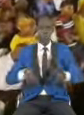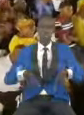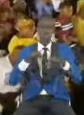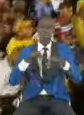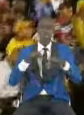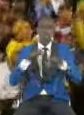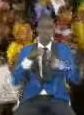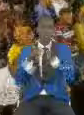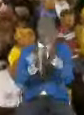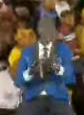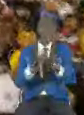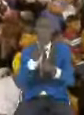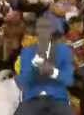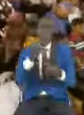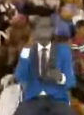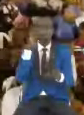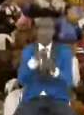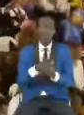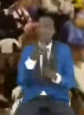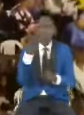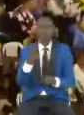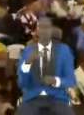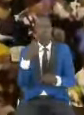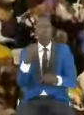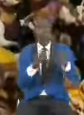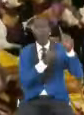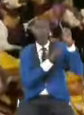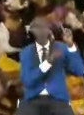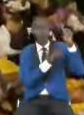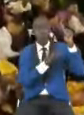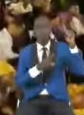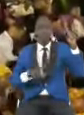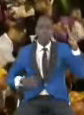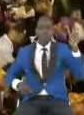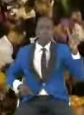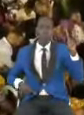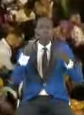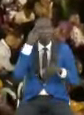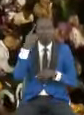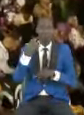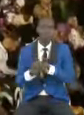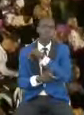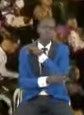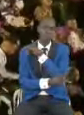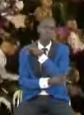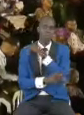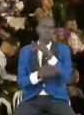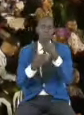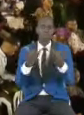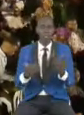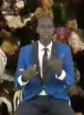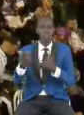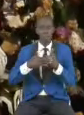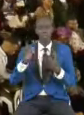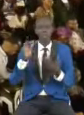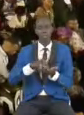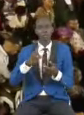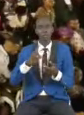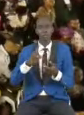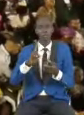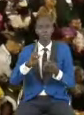The promise of the Lord for the Passover. Look at that Exodus again, and